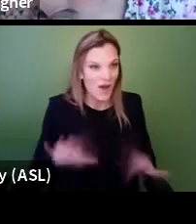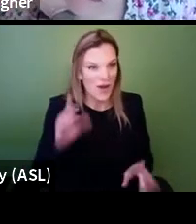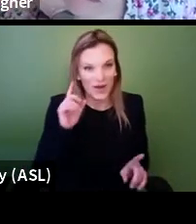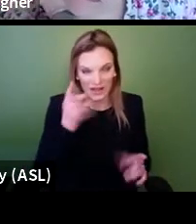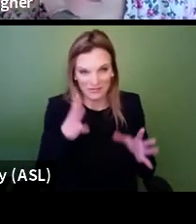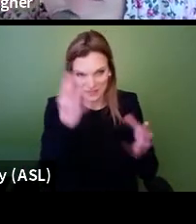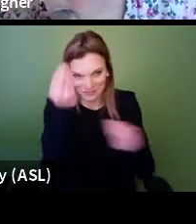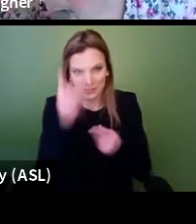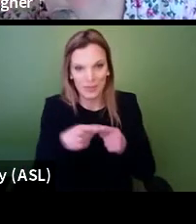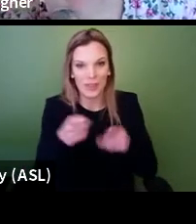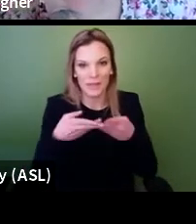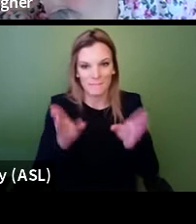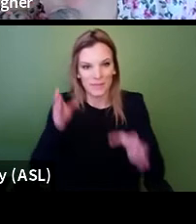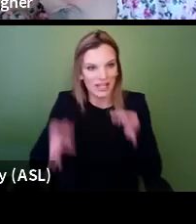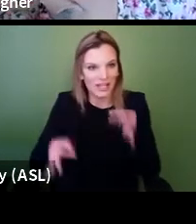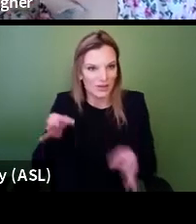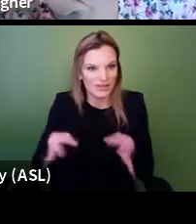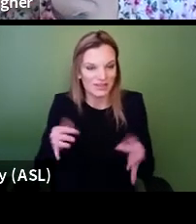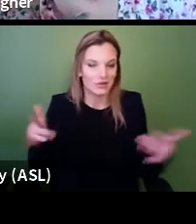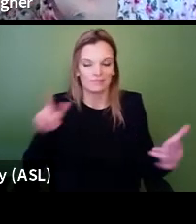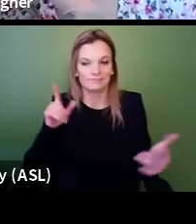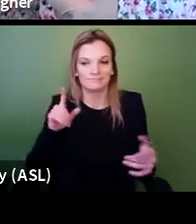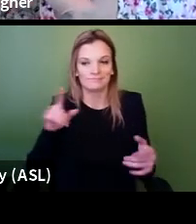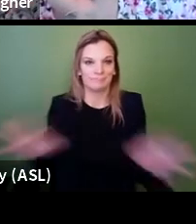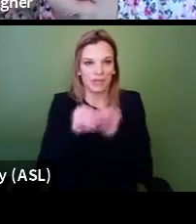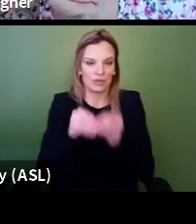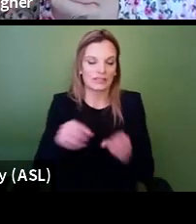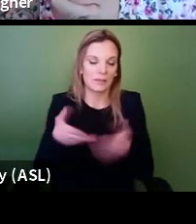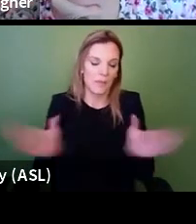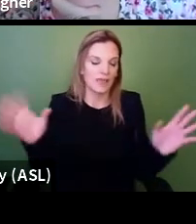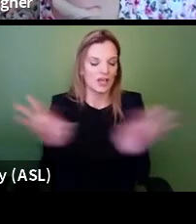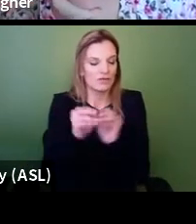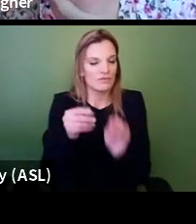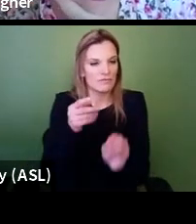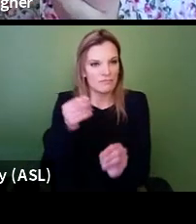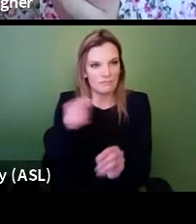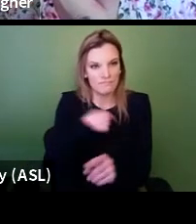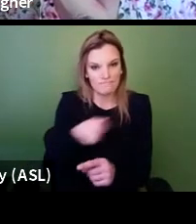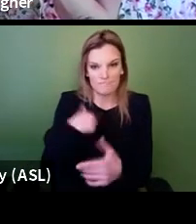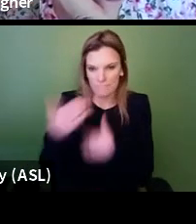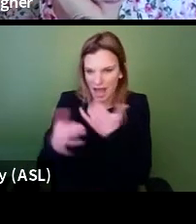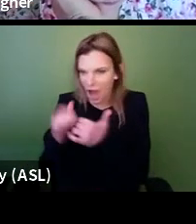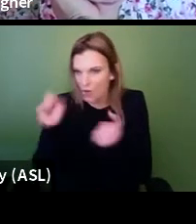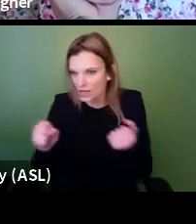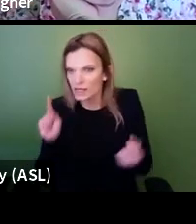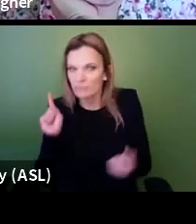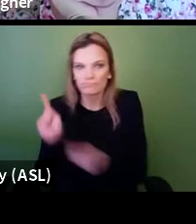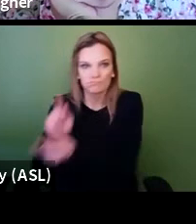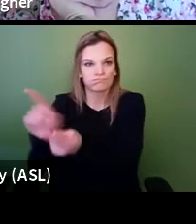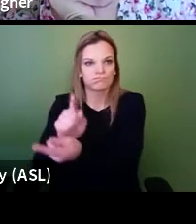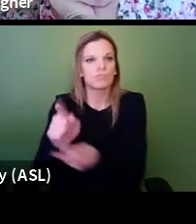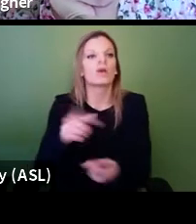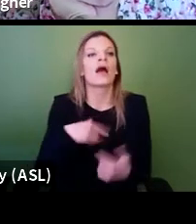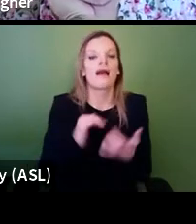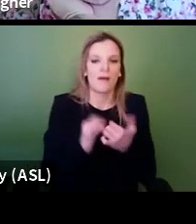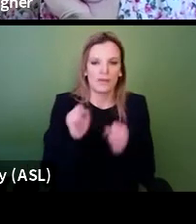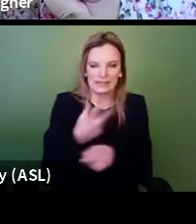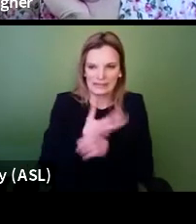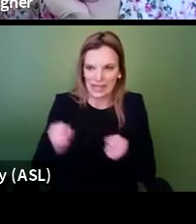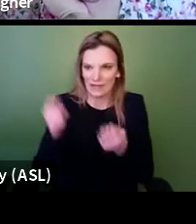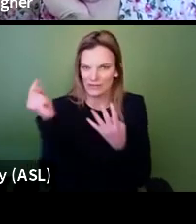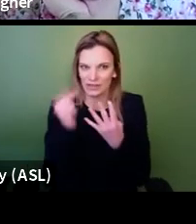hearings and getting out there. And we have a process that we're working on to do that. I'll share more about that next week. But we